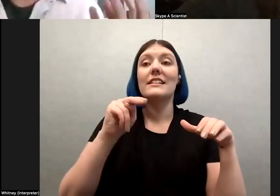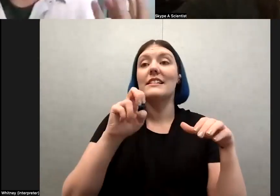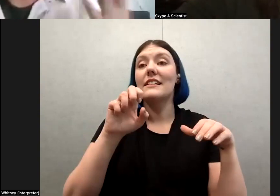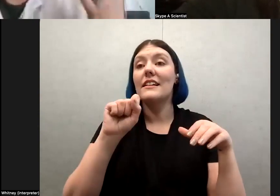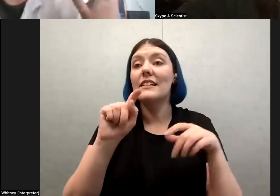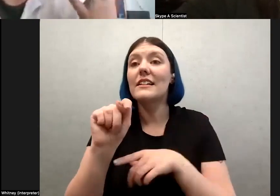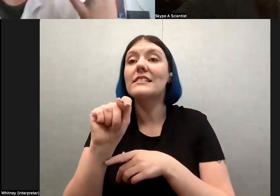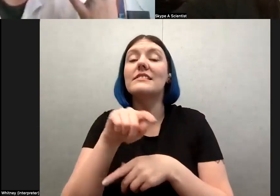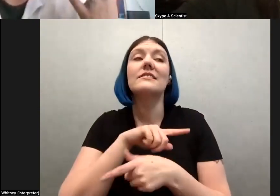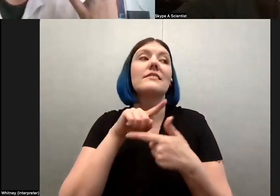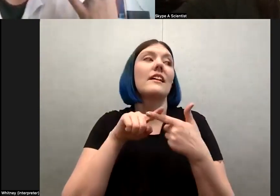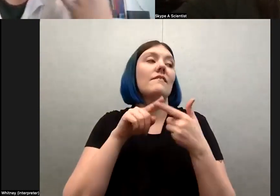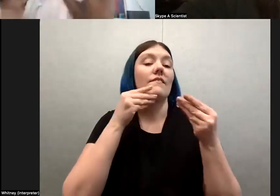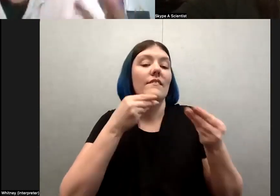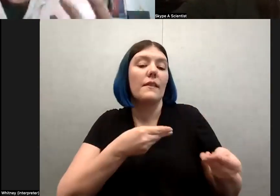wading birds